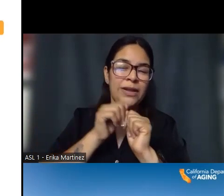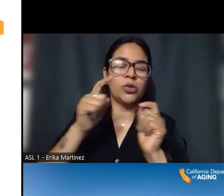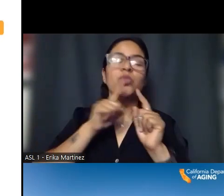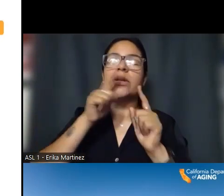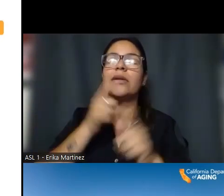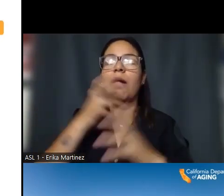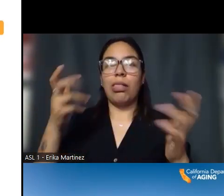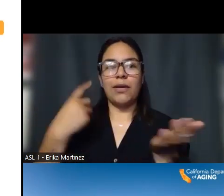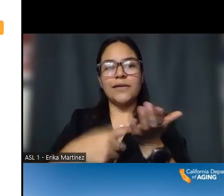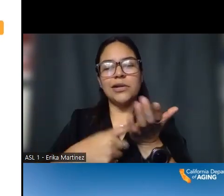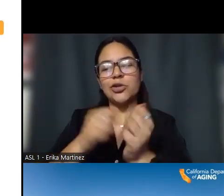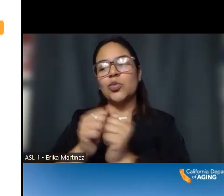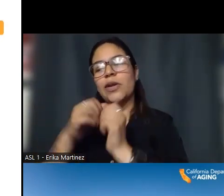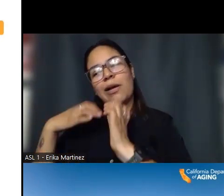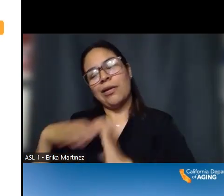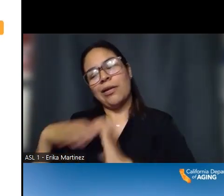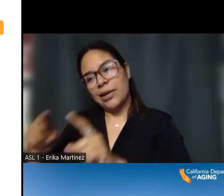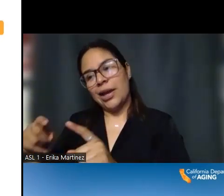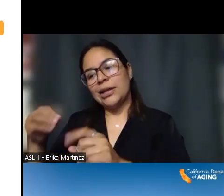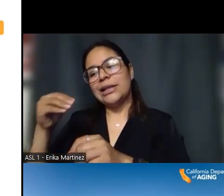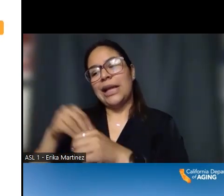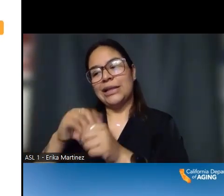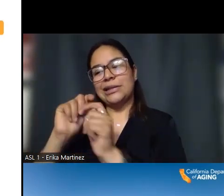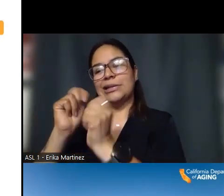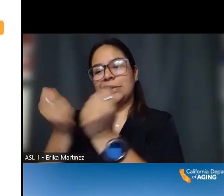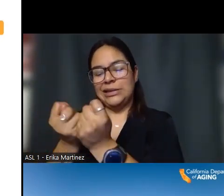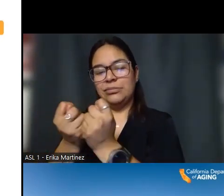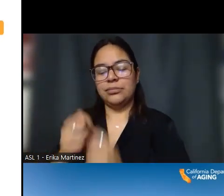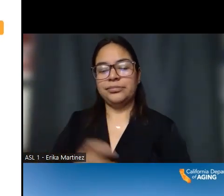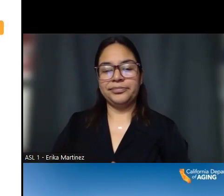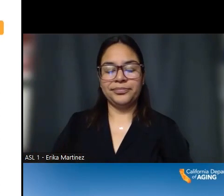with the resident and with the interdisciplinary team.